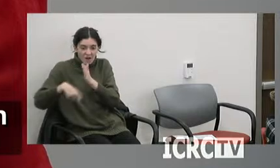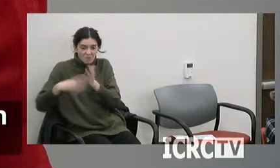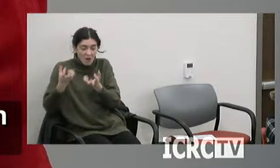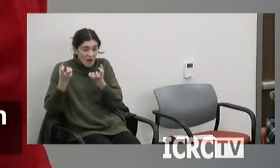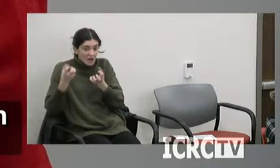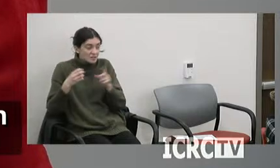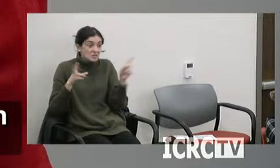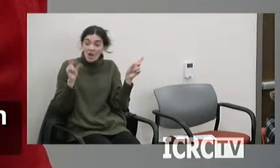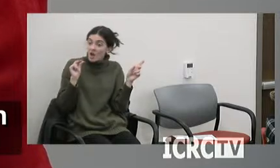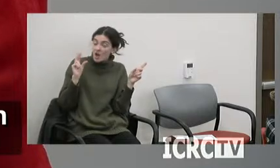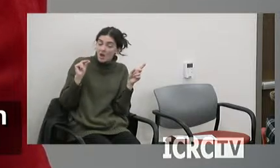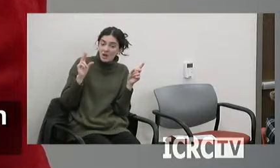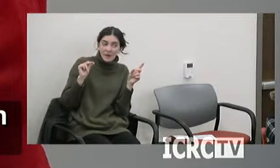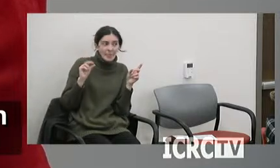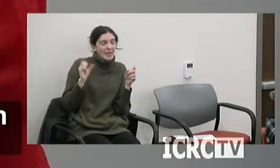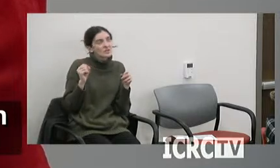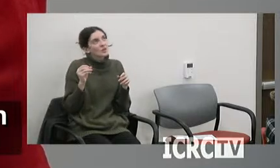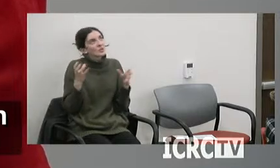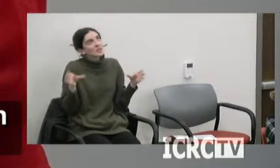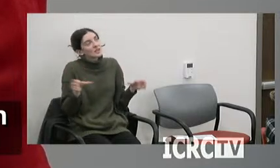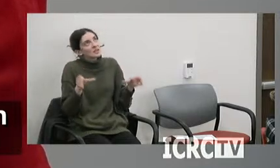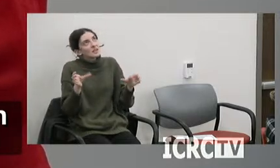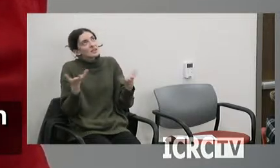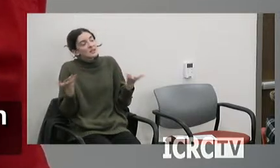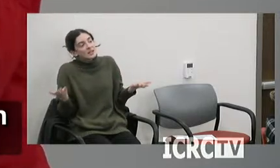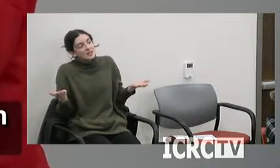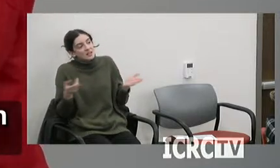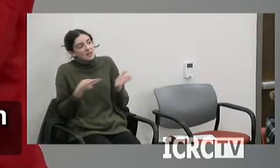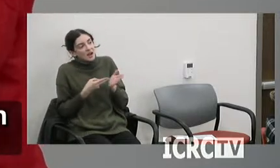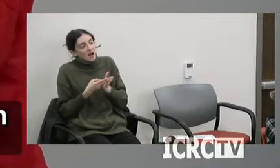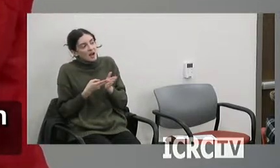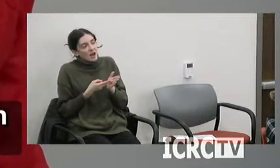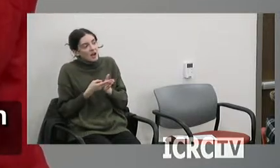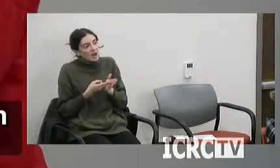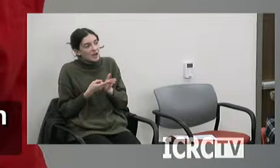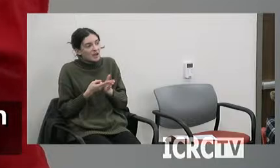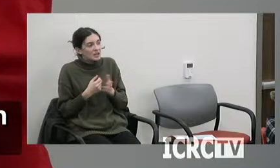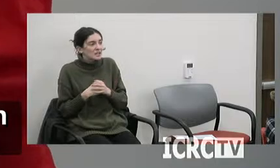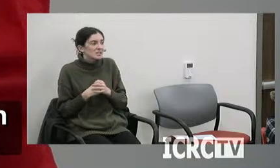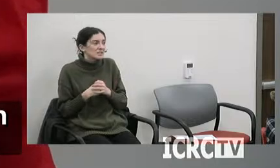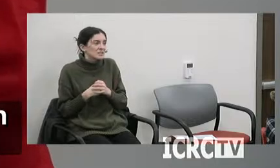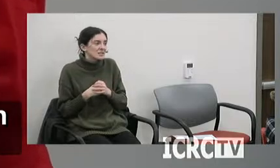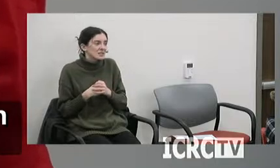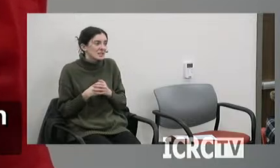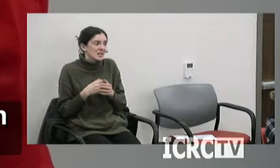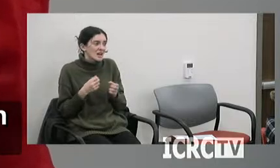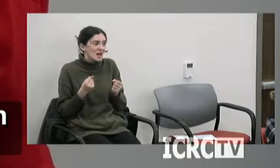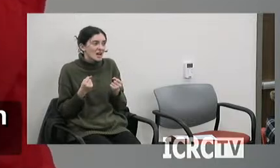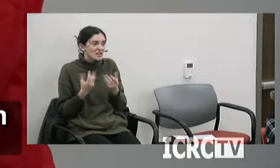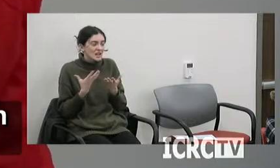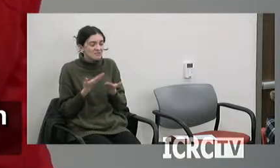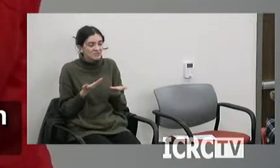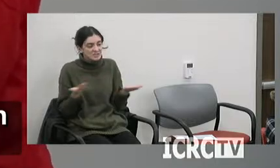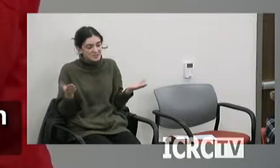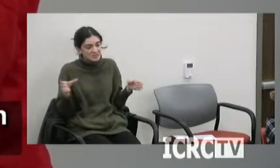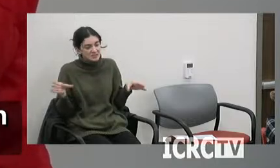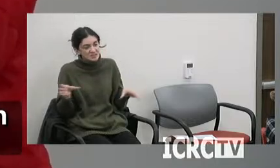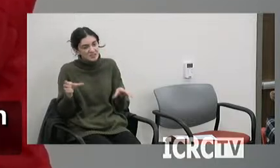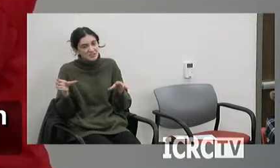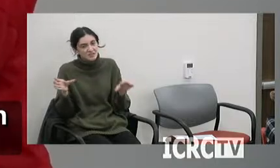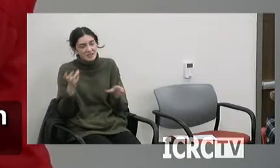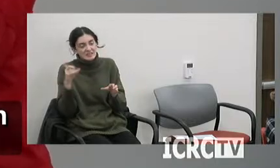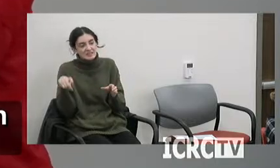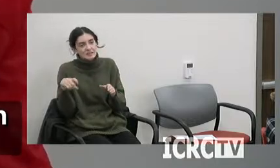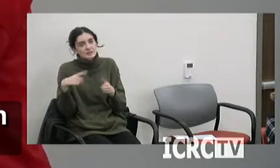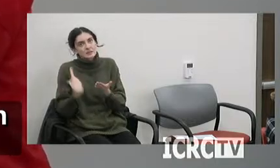think Paul's honest, most transparent, probably get in trouble answer is there's a lot of uncertainty, and the less uncertainty that we can